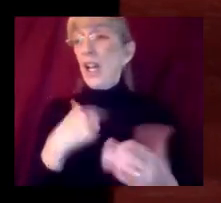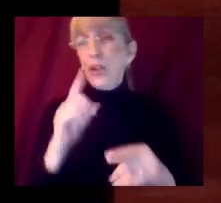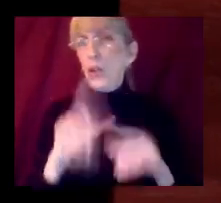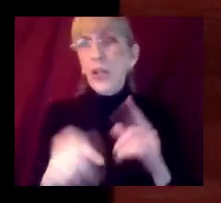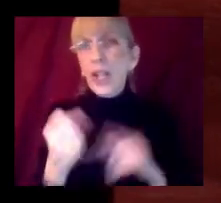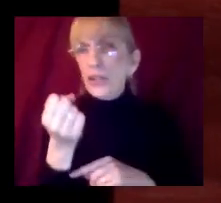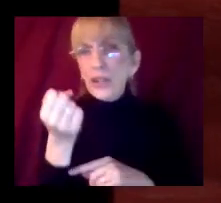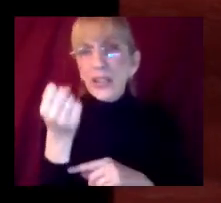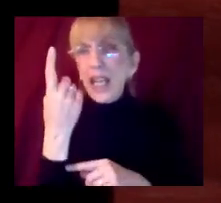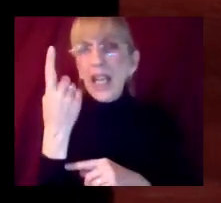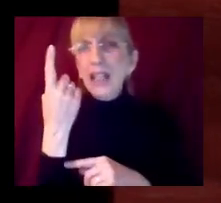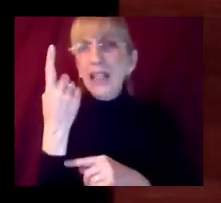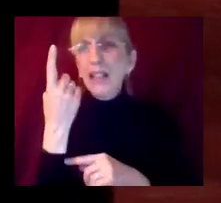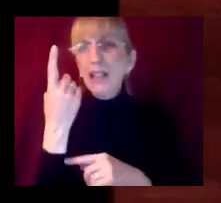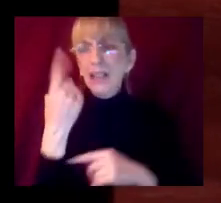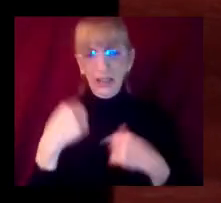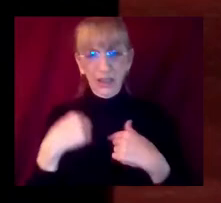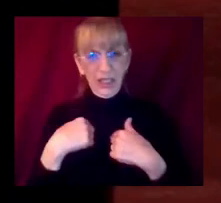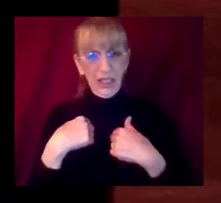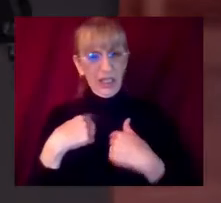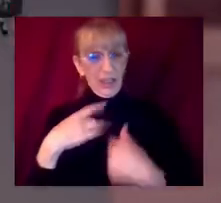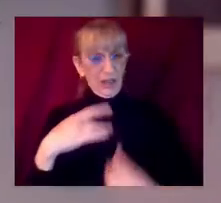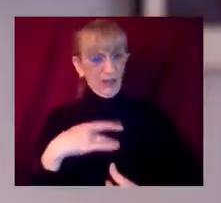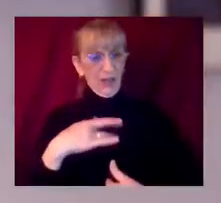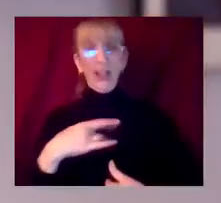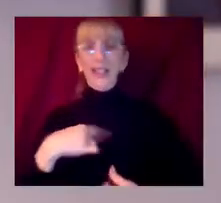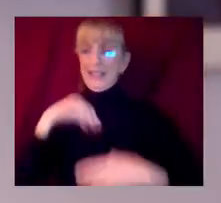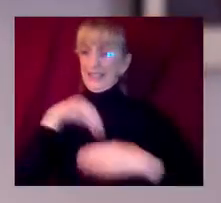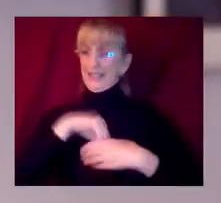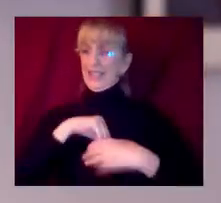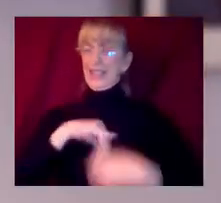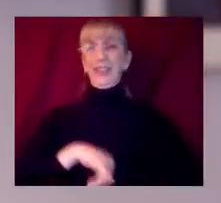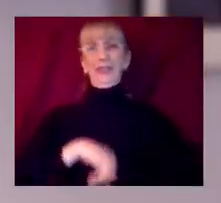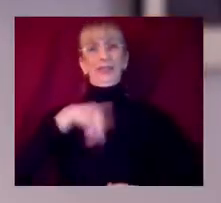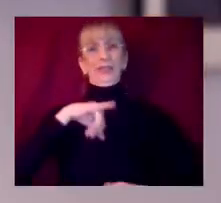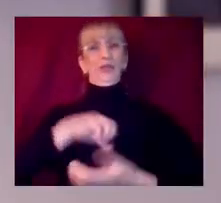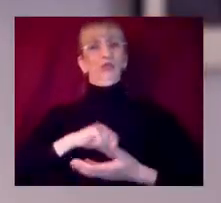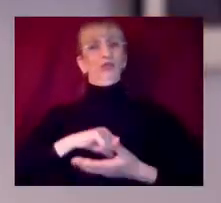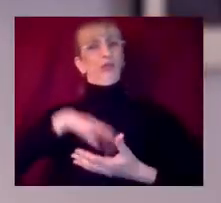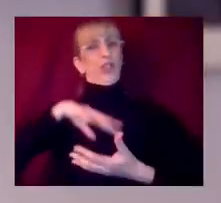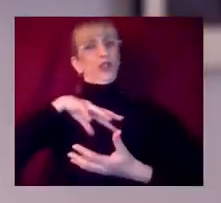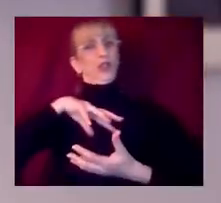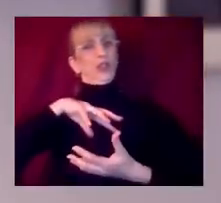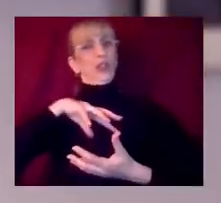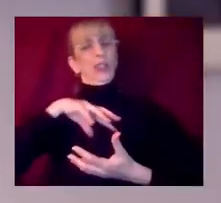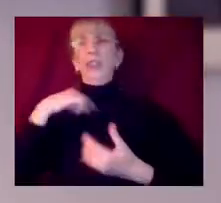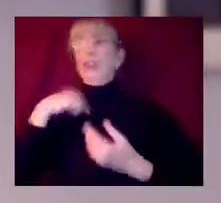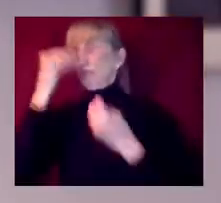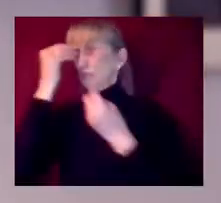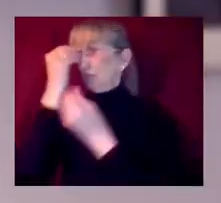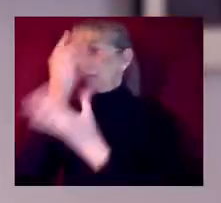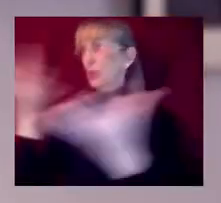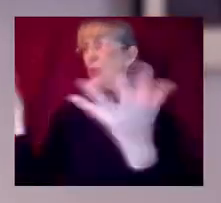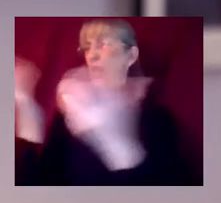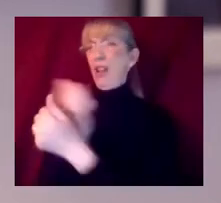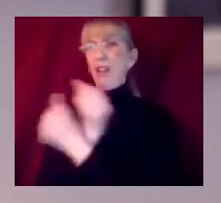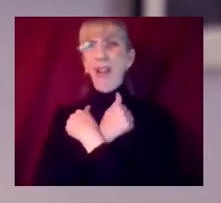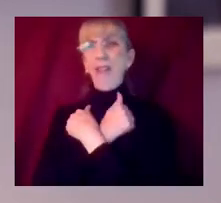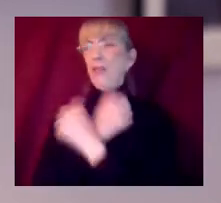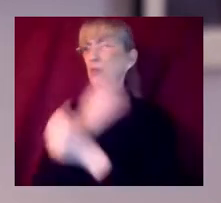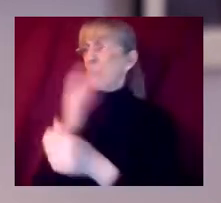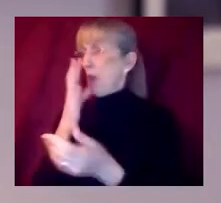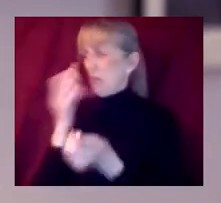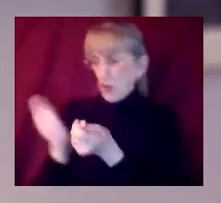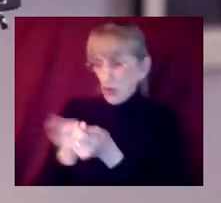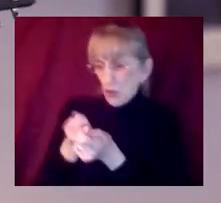that, 'cause I felt I was rich, and I told them of the love Mama sewed in every